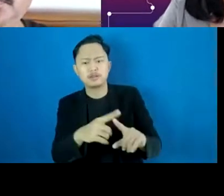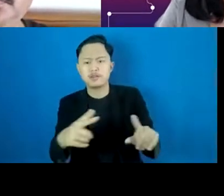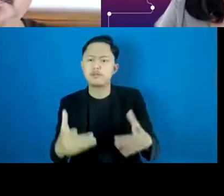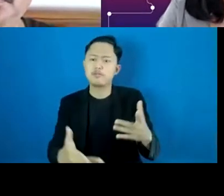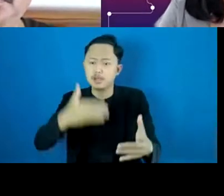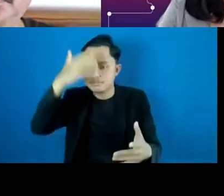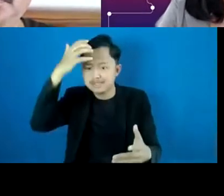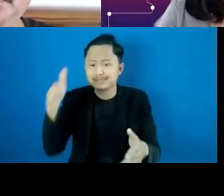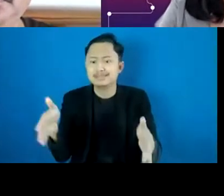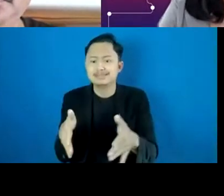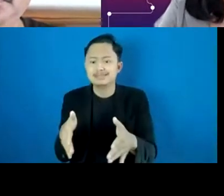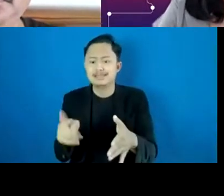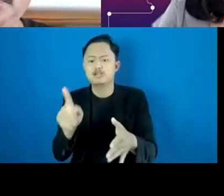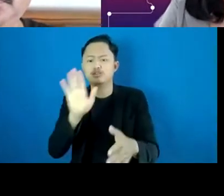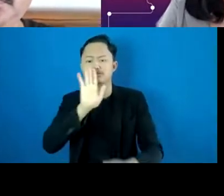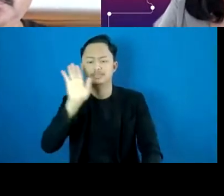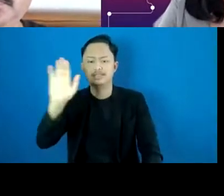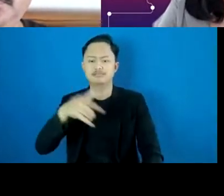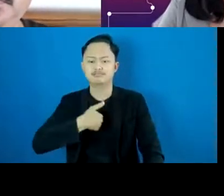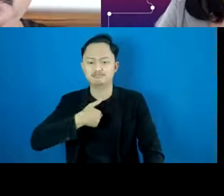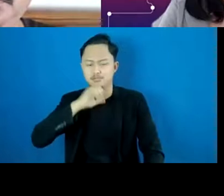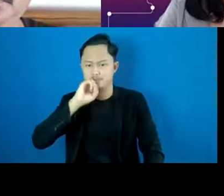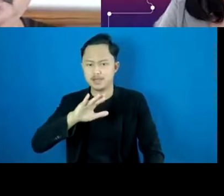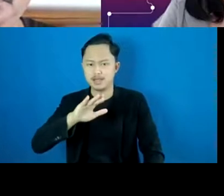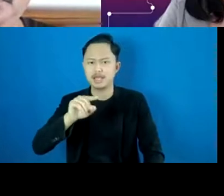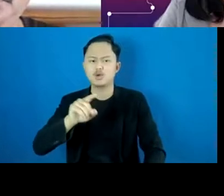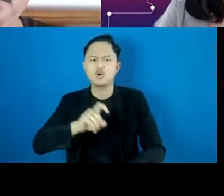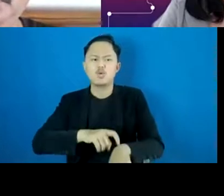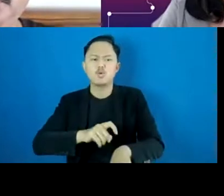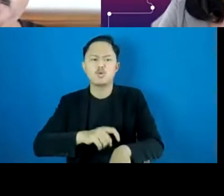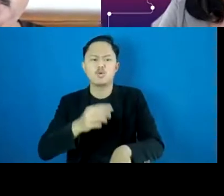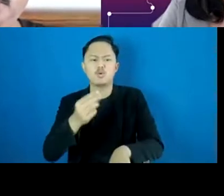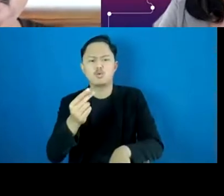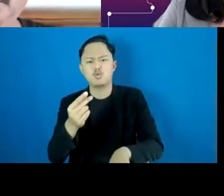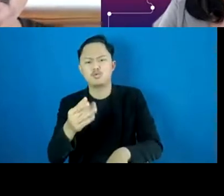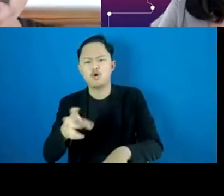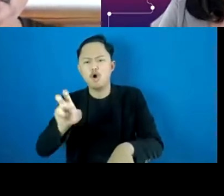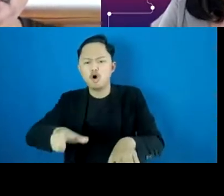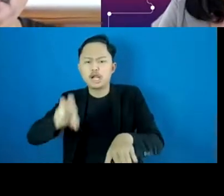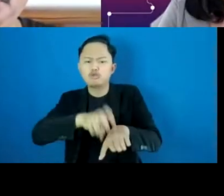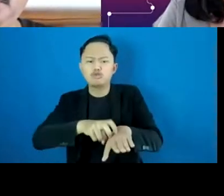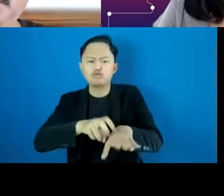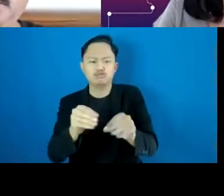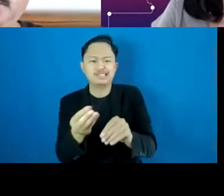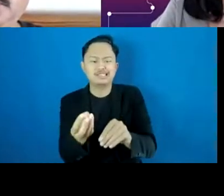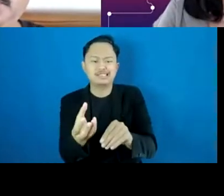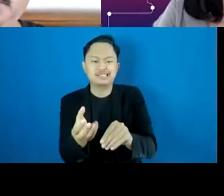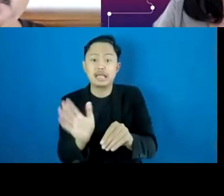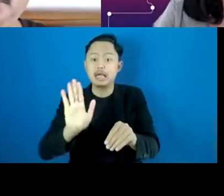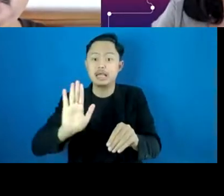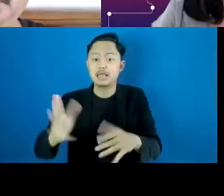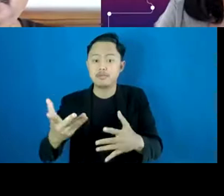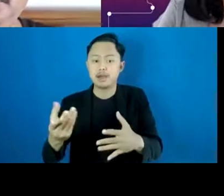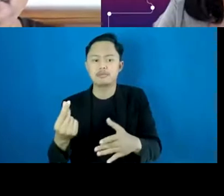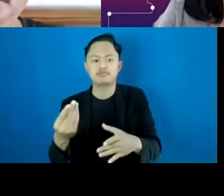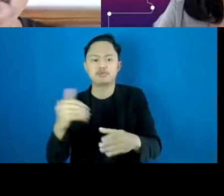it eats up your passenger space. It eats up eventually your revenue potential. At the same time, too